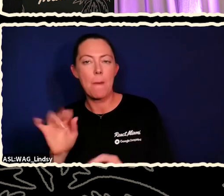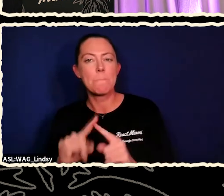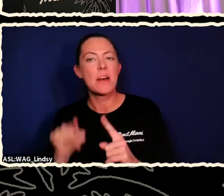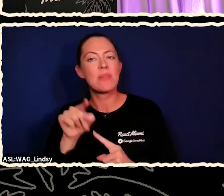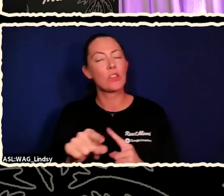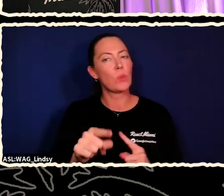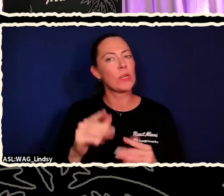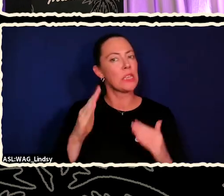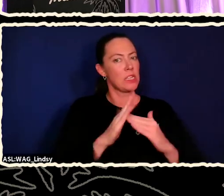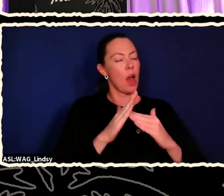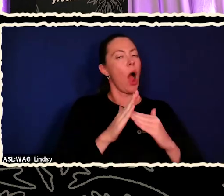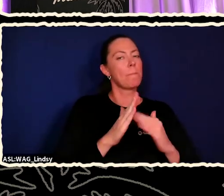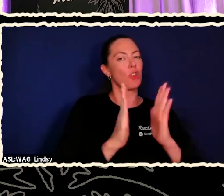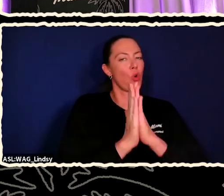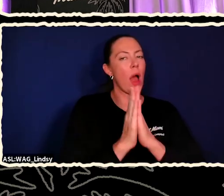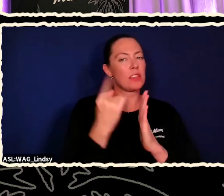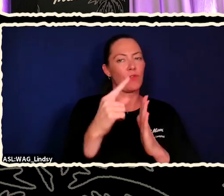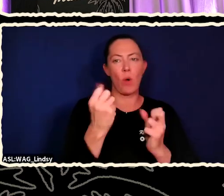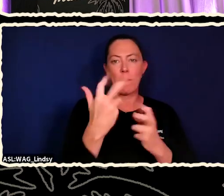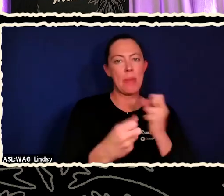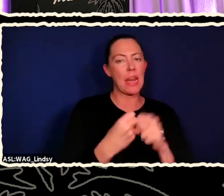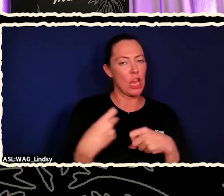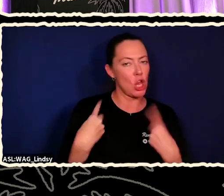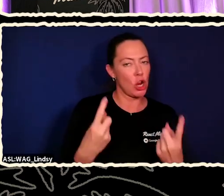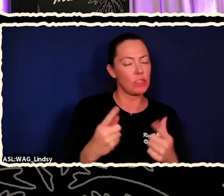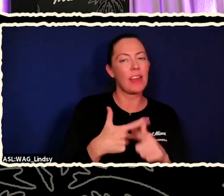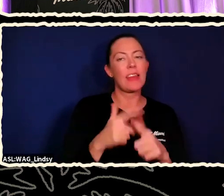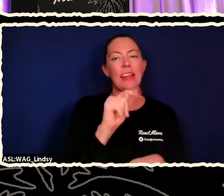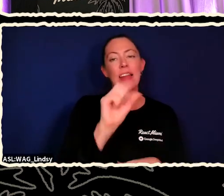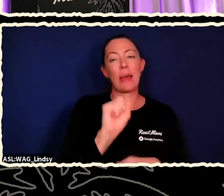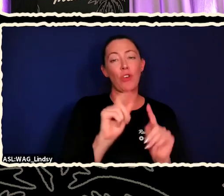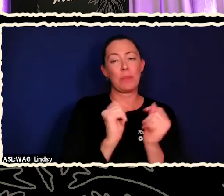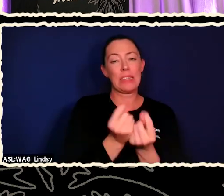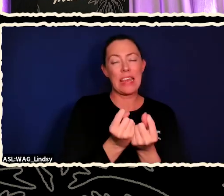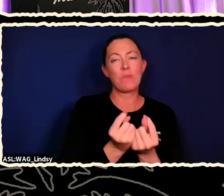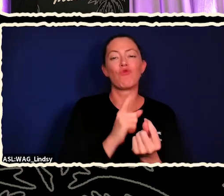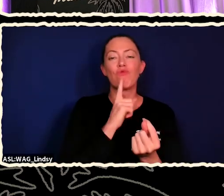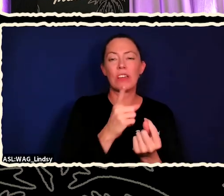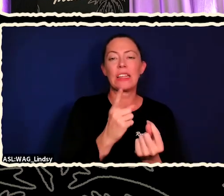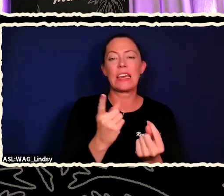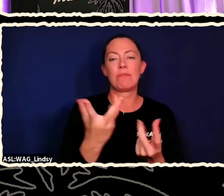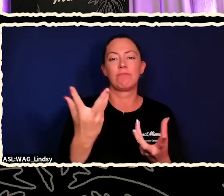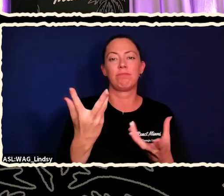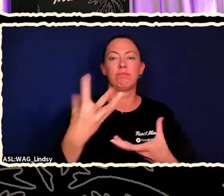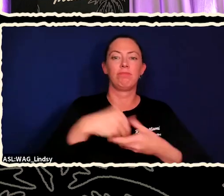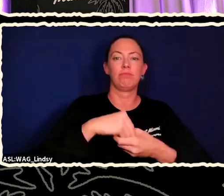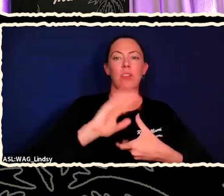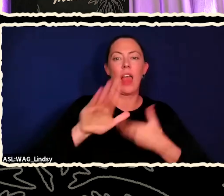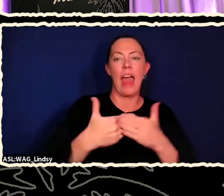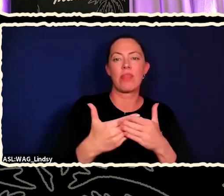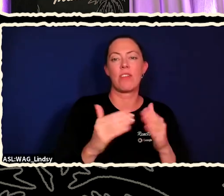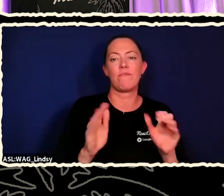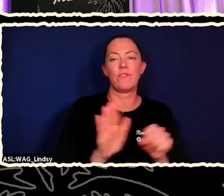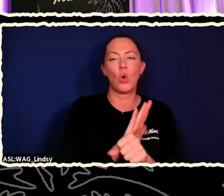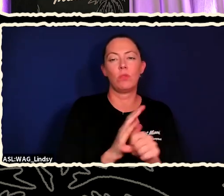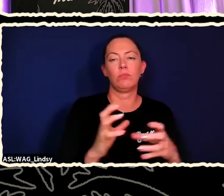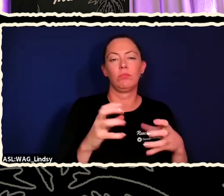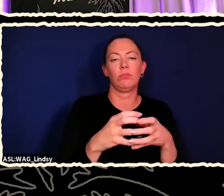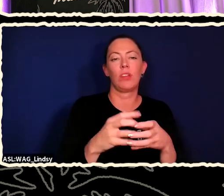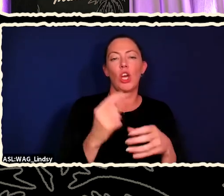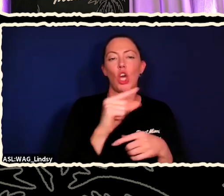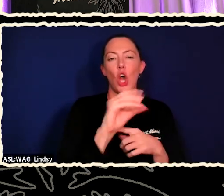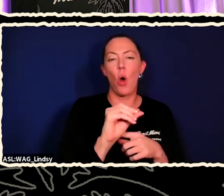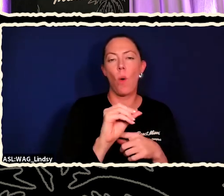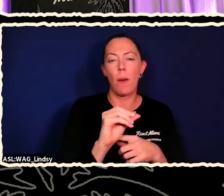community request for so many years that the TypeScript team recently ported the entire TypeScript compiler to Go because of it. And by the way, I'm going to pretend like we're all